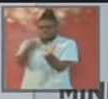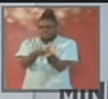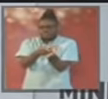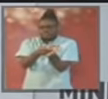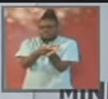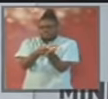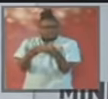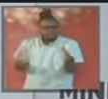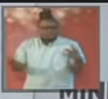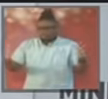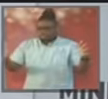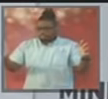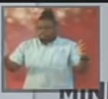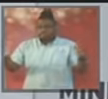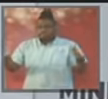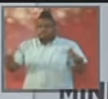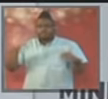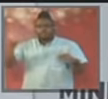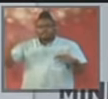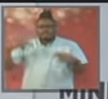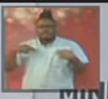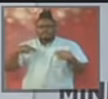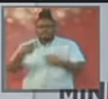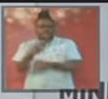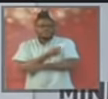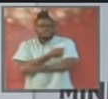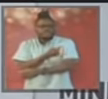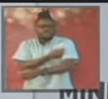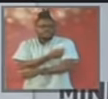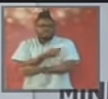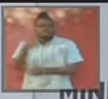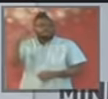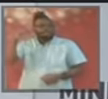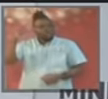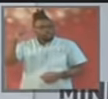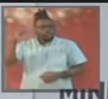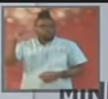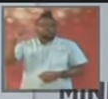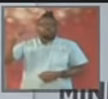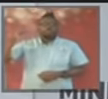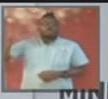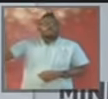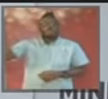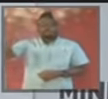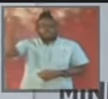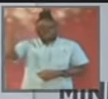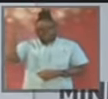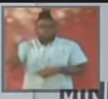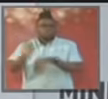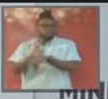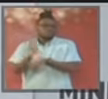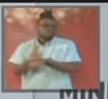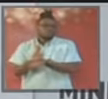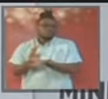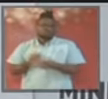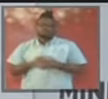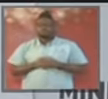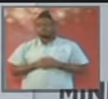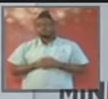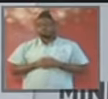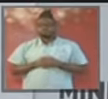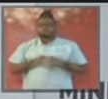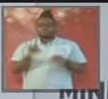be available for what is called emergency use listing. So just let me give you a little bit of information